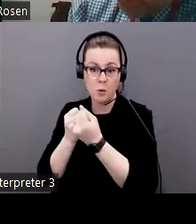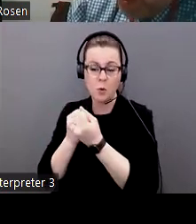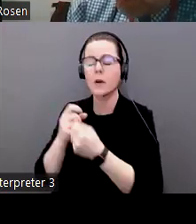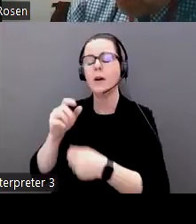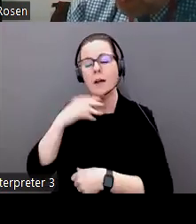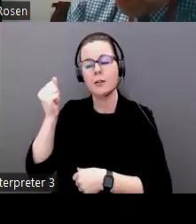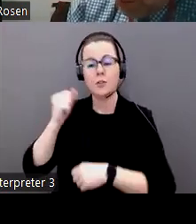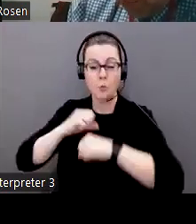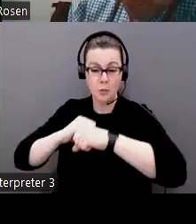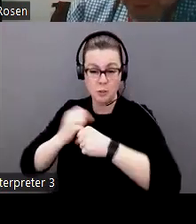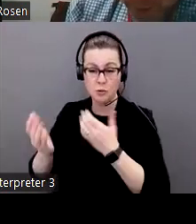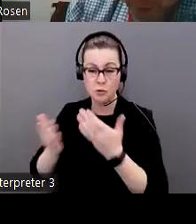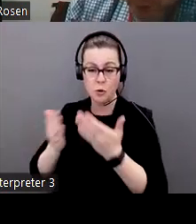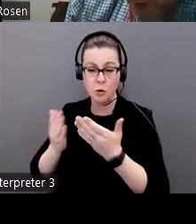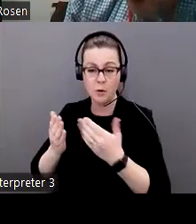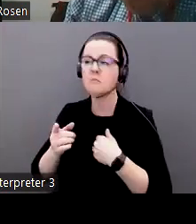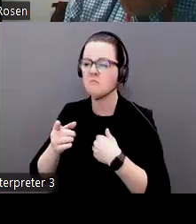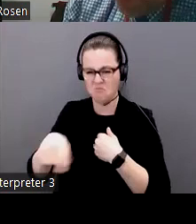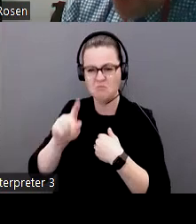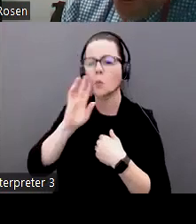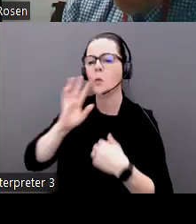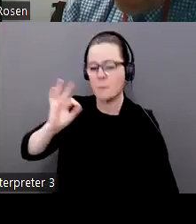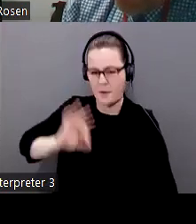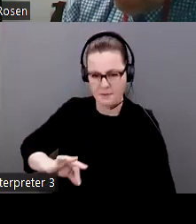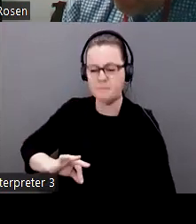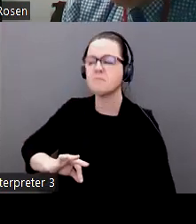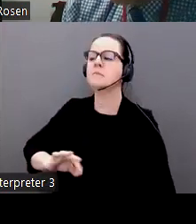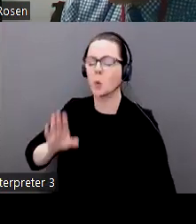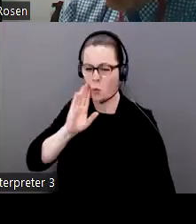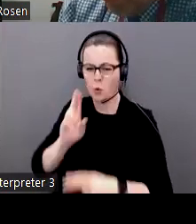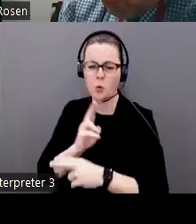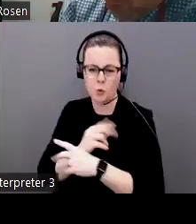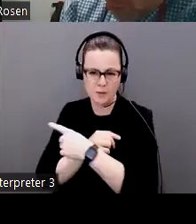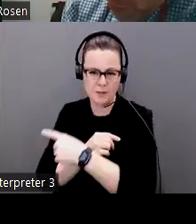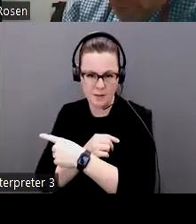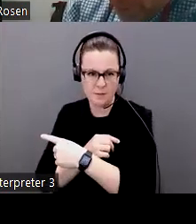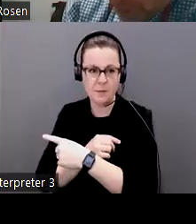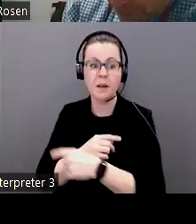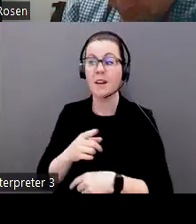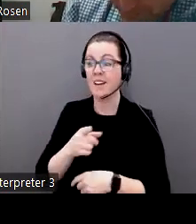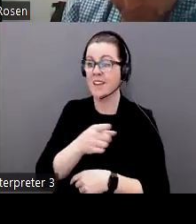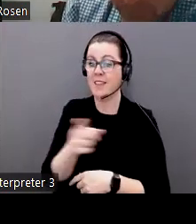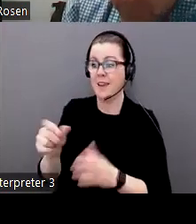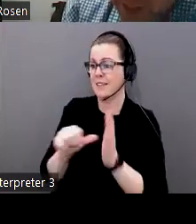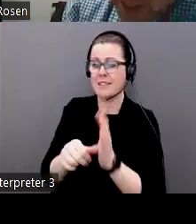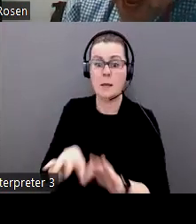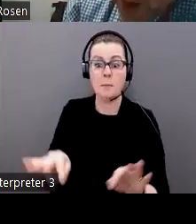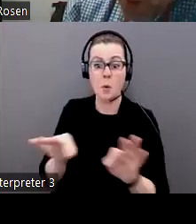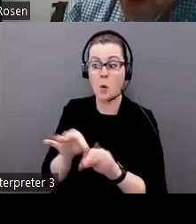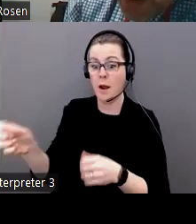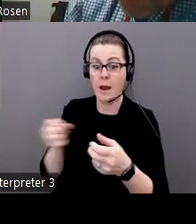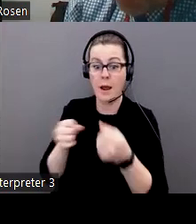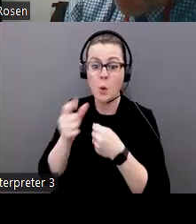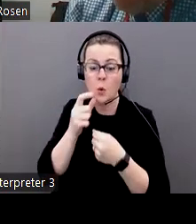no surprise to this group, but they highlighted the importance of social workers and